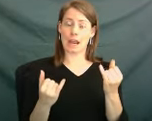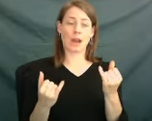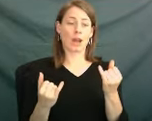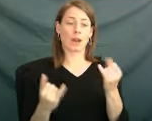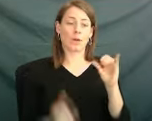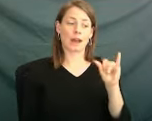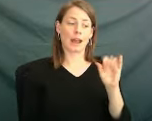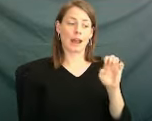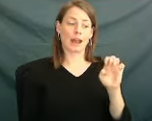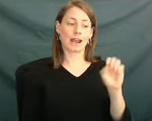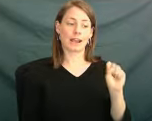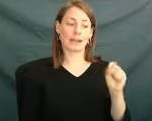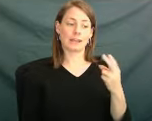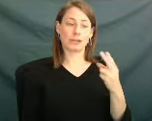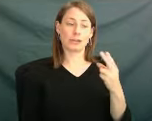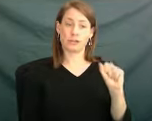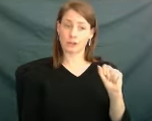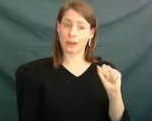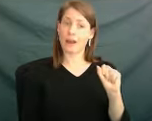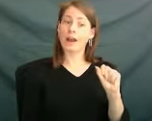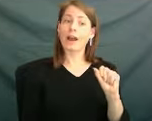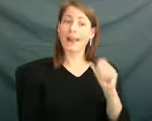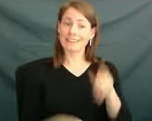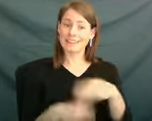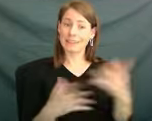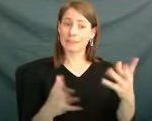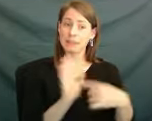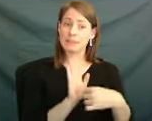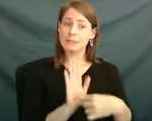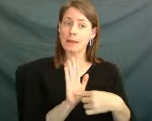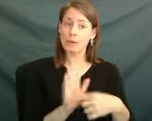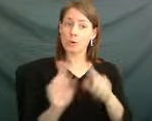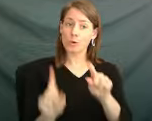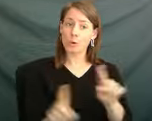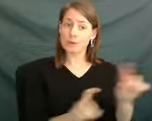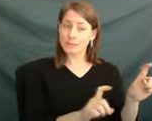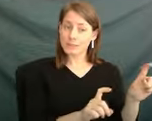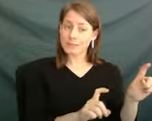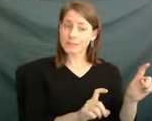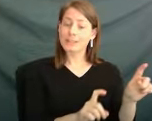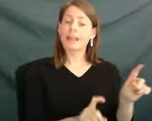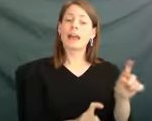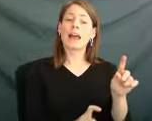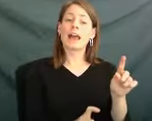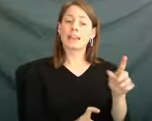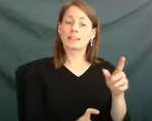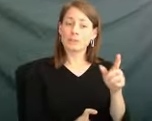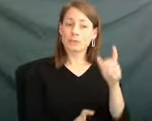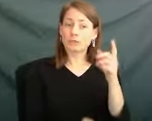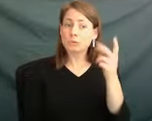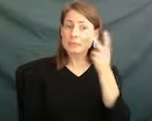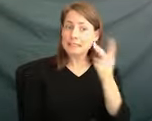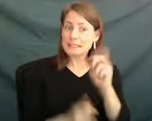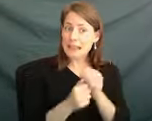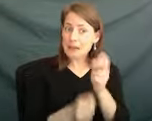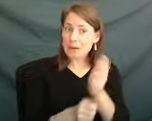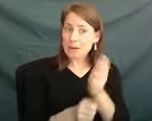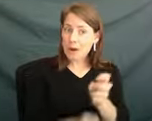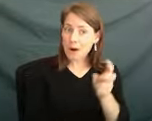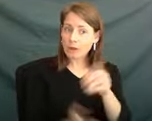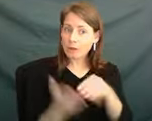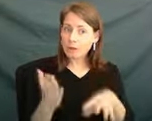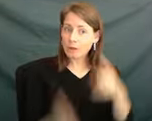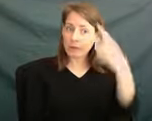pairs, right? Whether you think they are A grade, B, C, D, E, whatever. Okay, I'll give you a clue now. There are